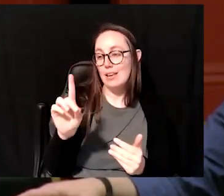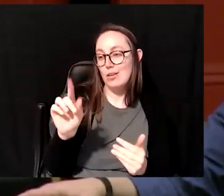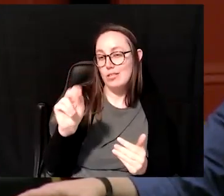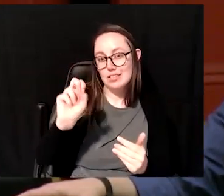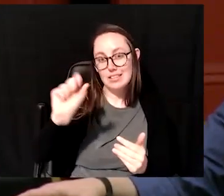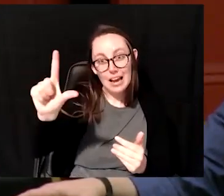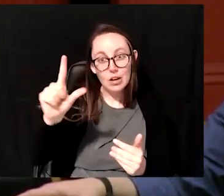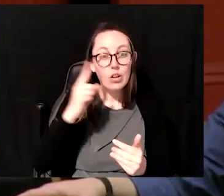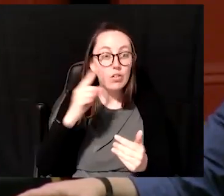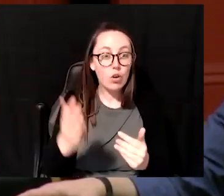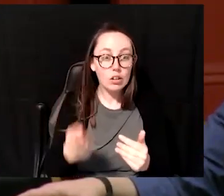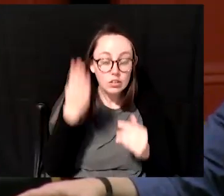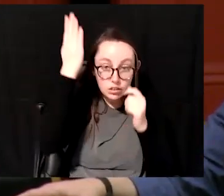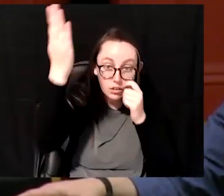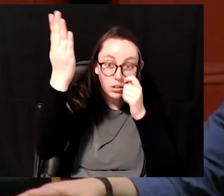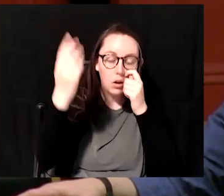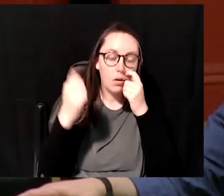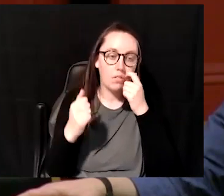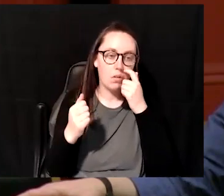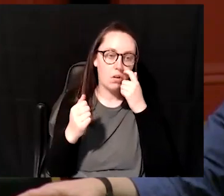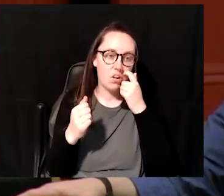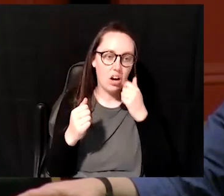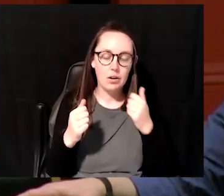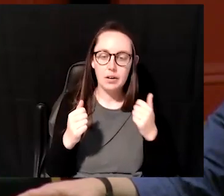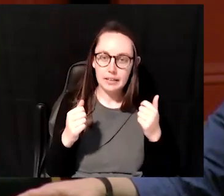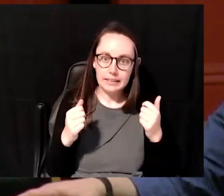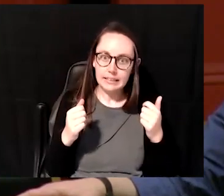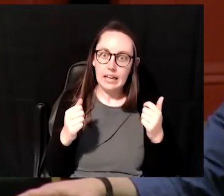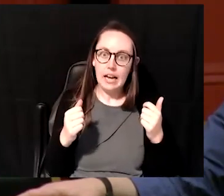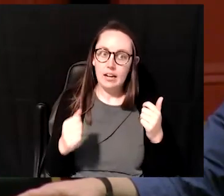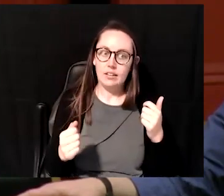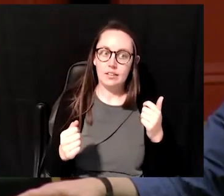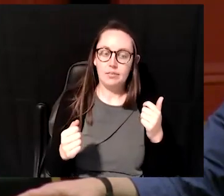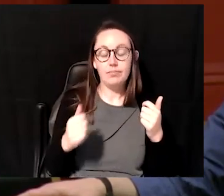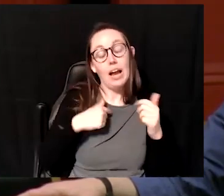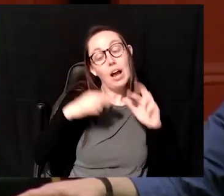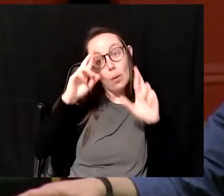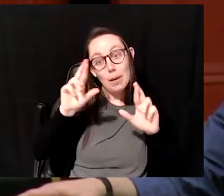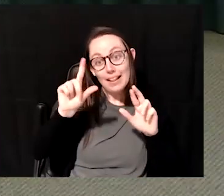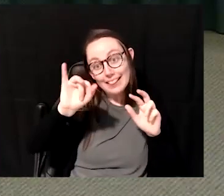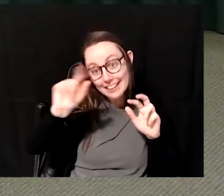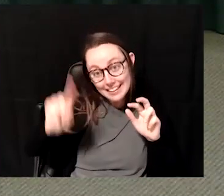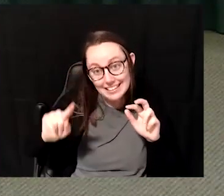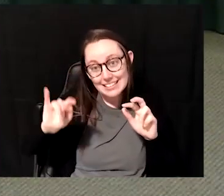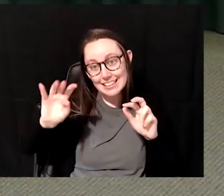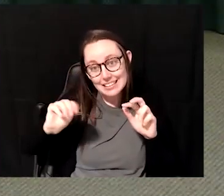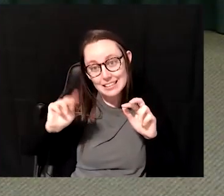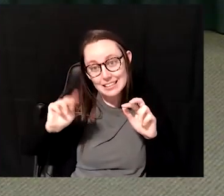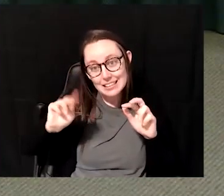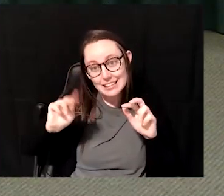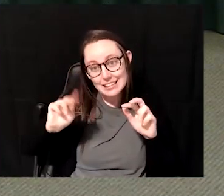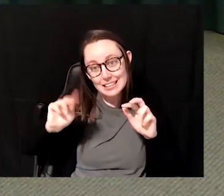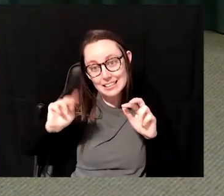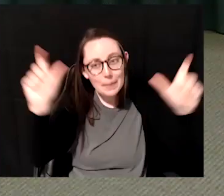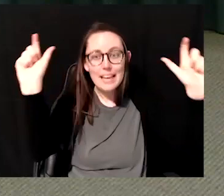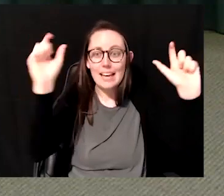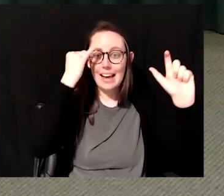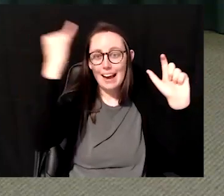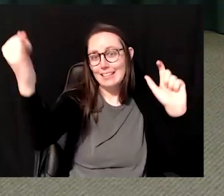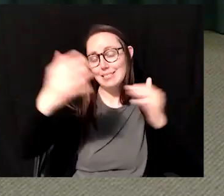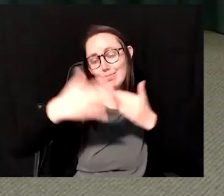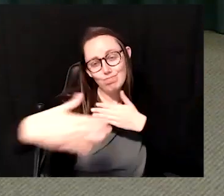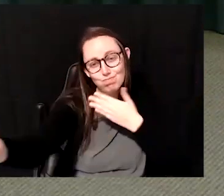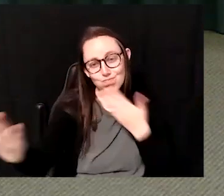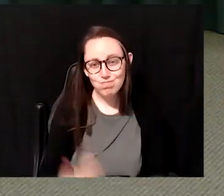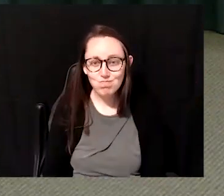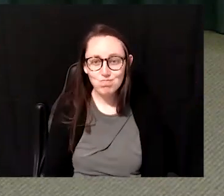you're going to support something big and bold and impactful moving forward so thank you very much great thank